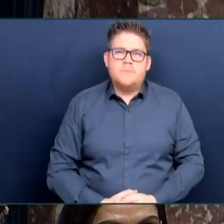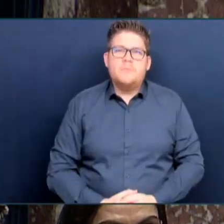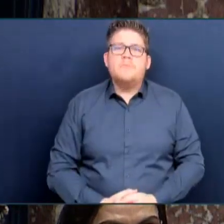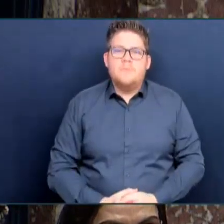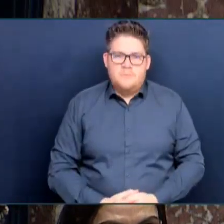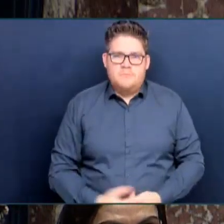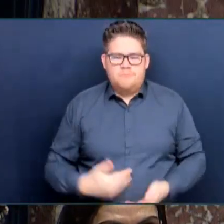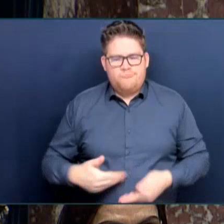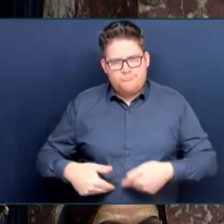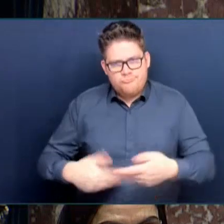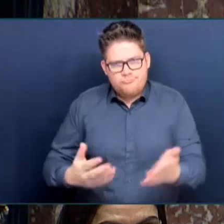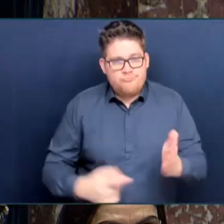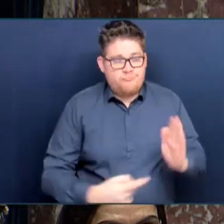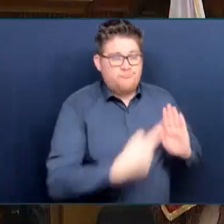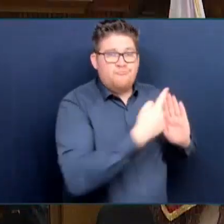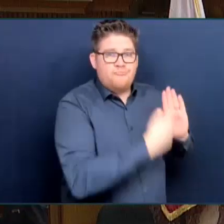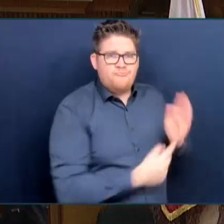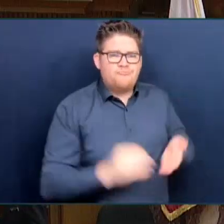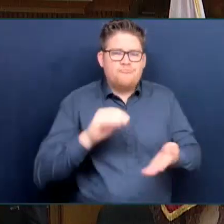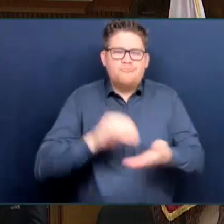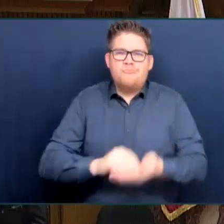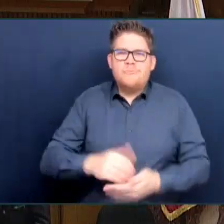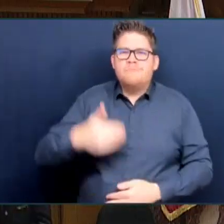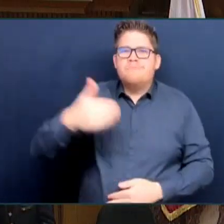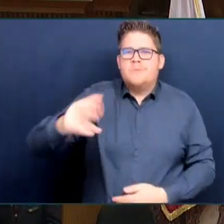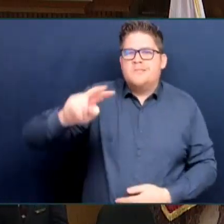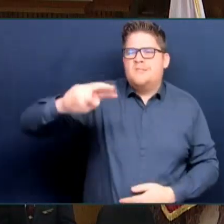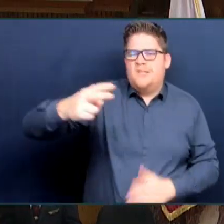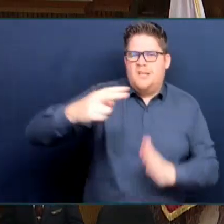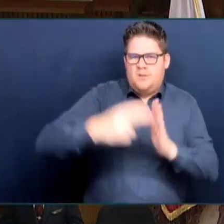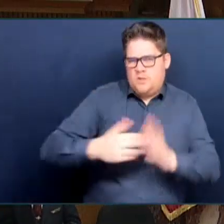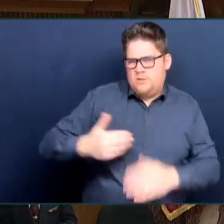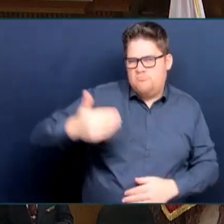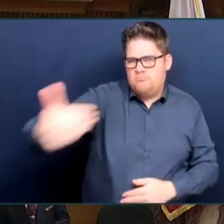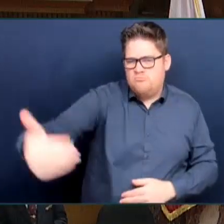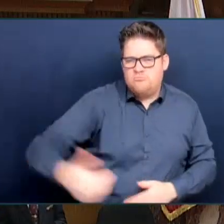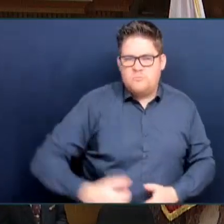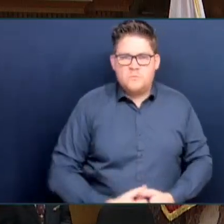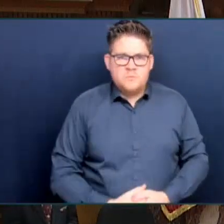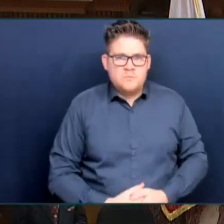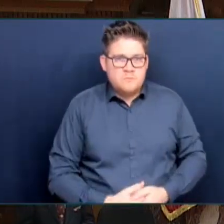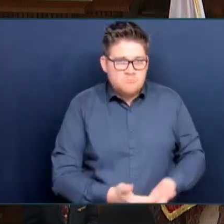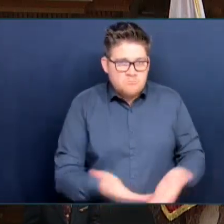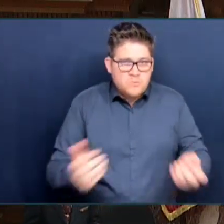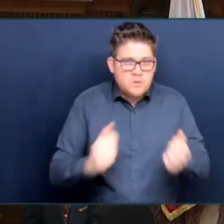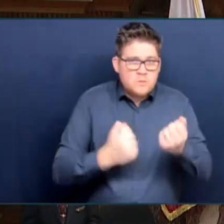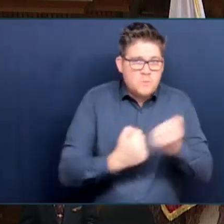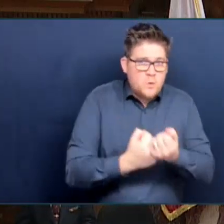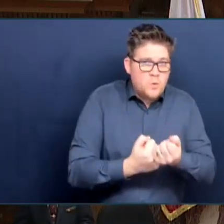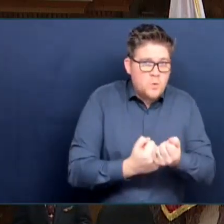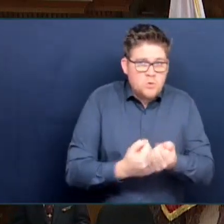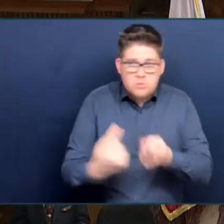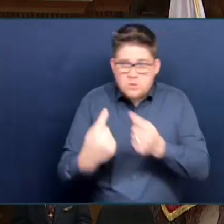House after today. You have heard the question. All those in favour indicate aye. Aye. Opposed? Motion carried.